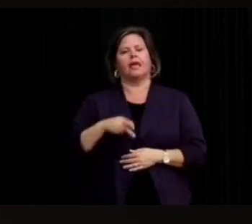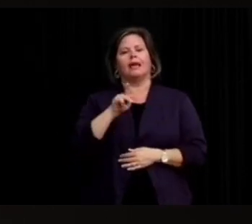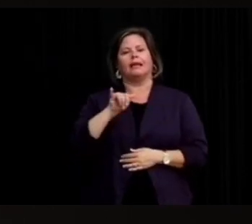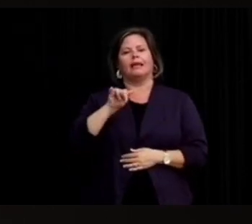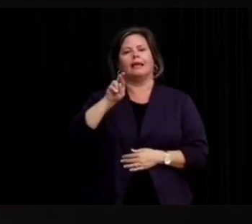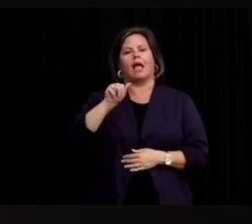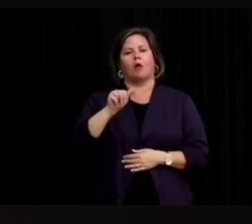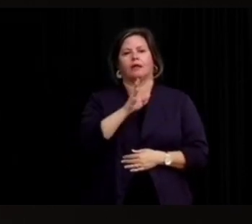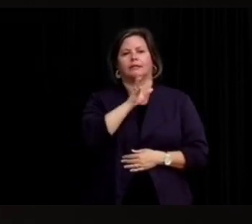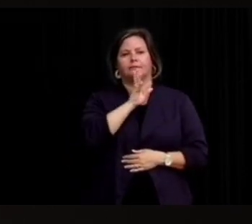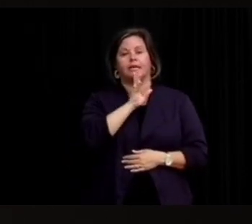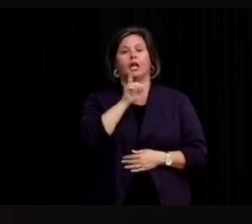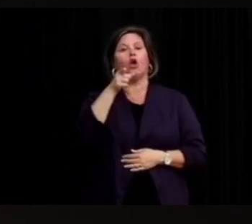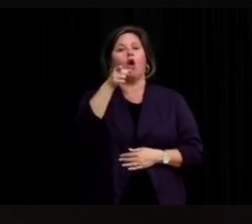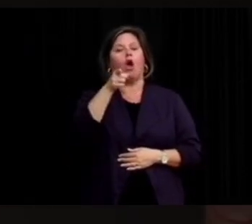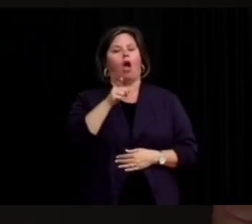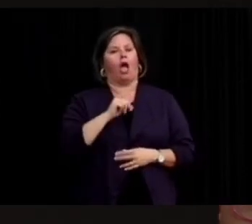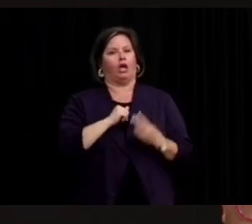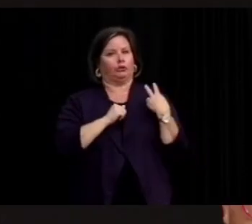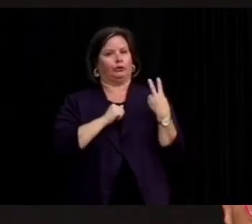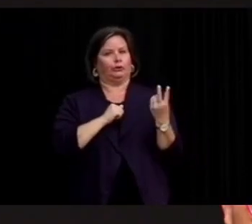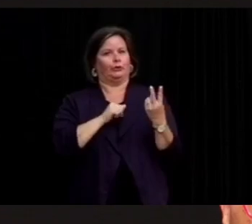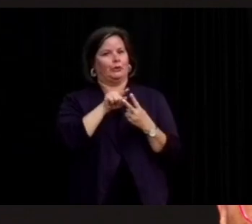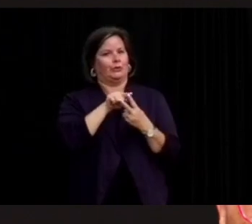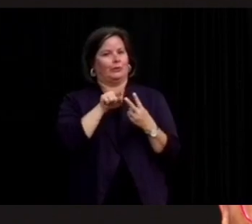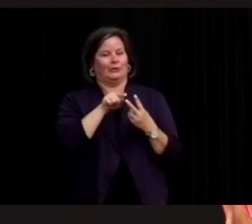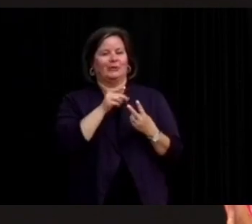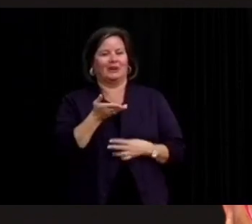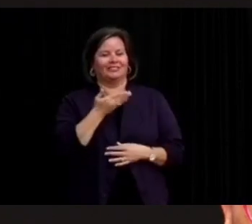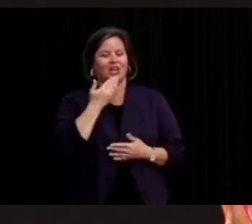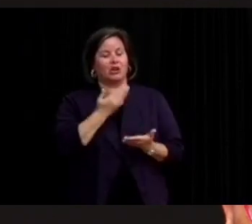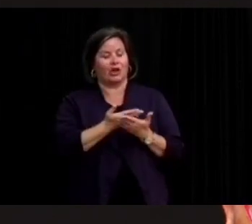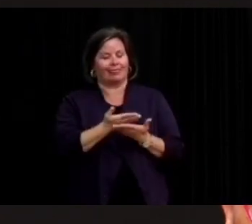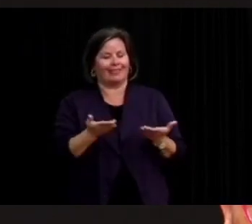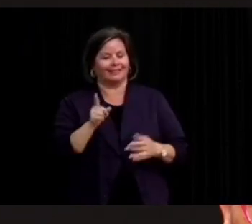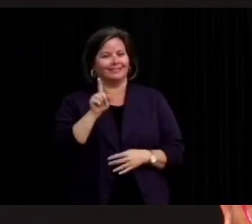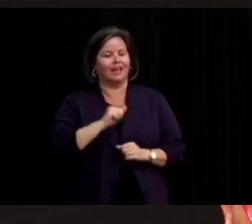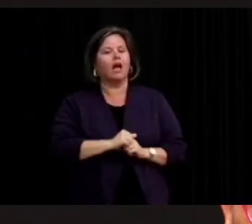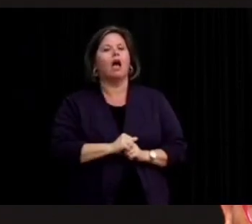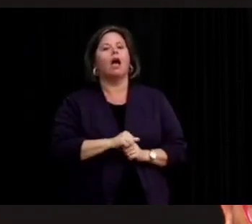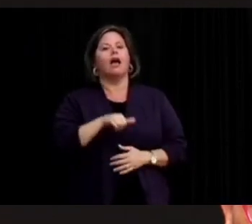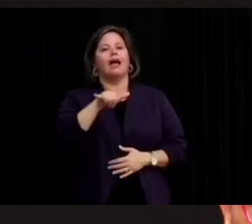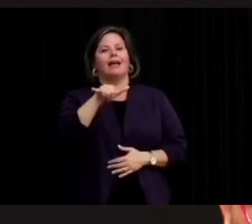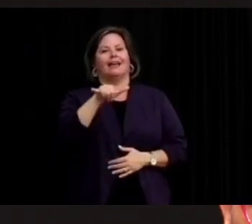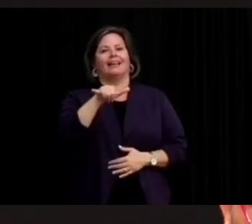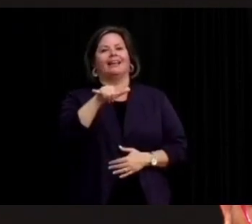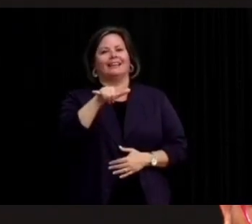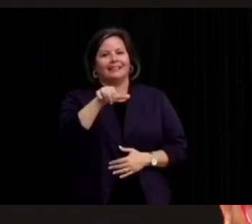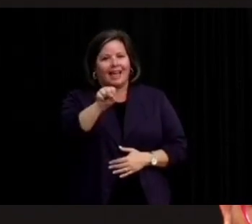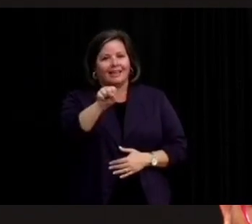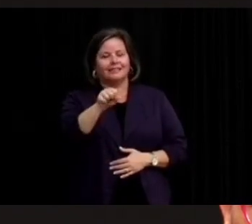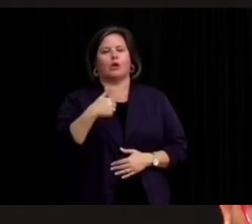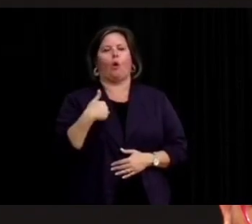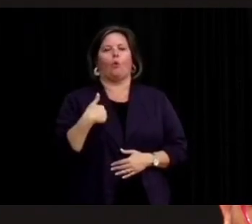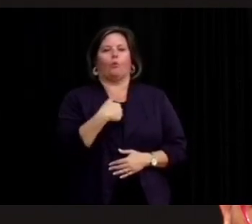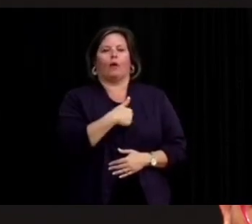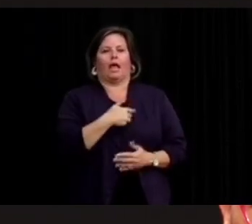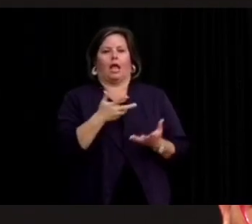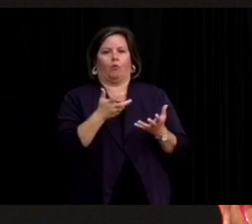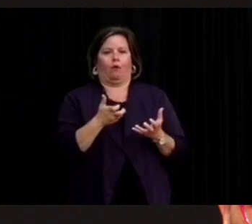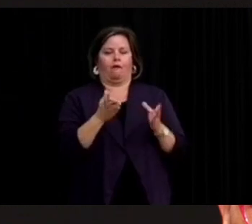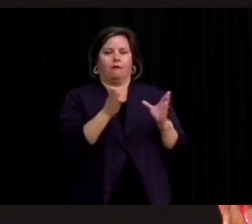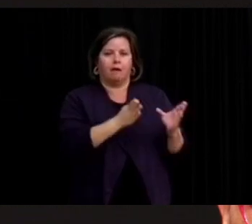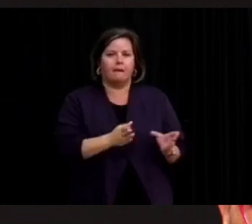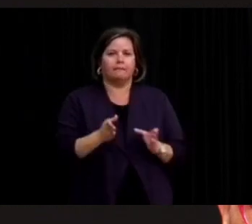Yes, so you brought up two very, very good things. So, yes, we are in the works with planning regionalized